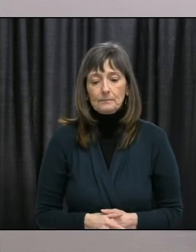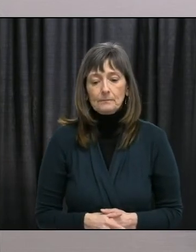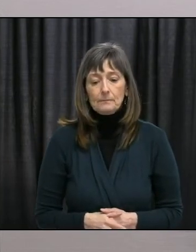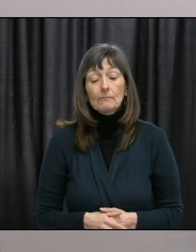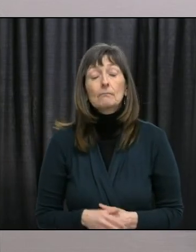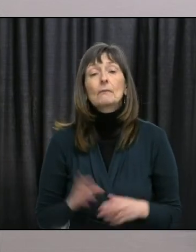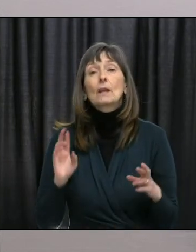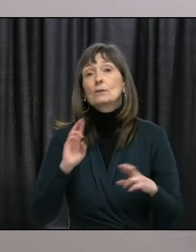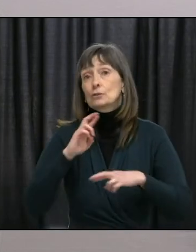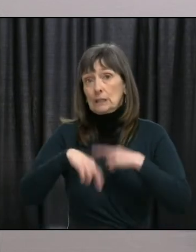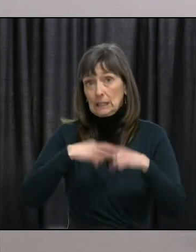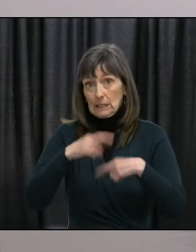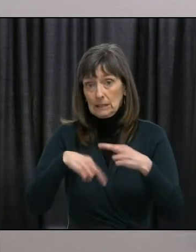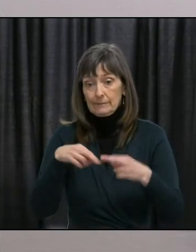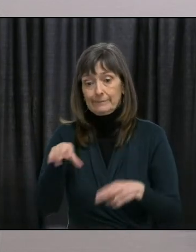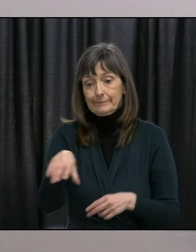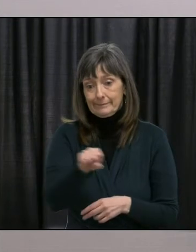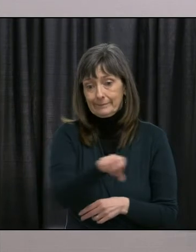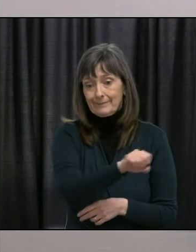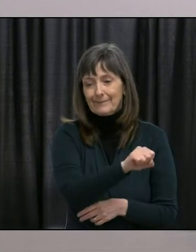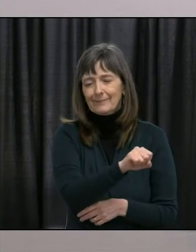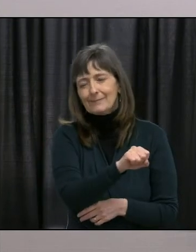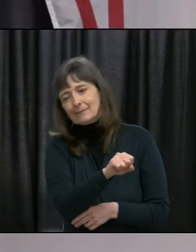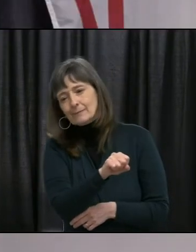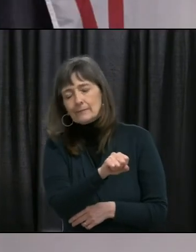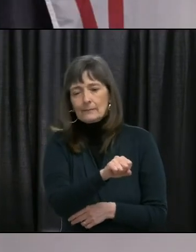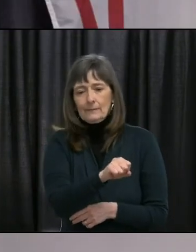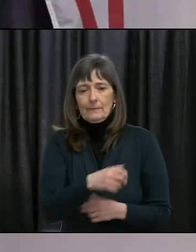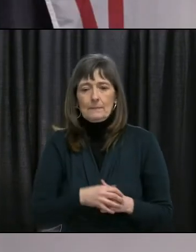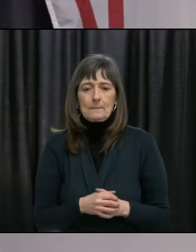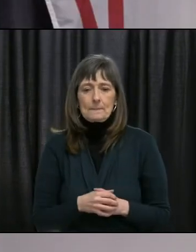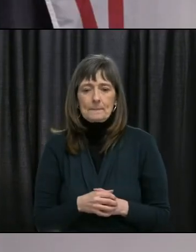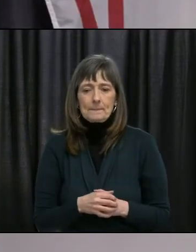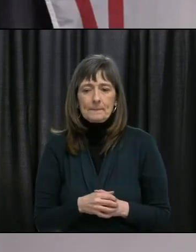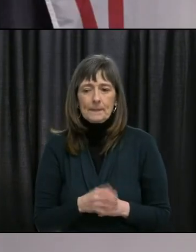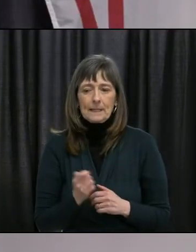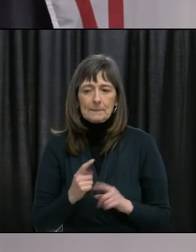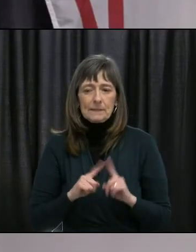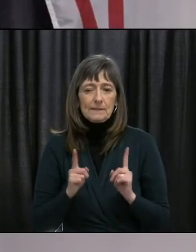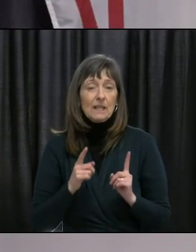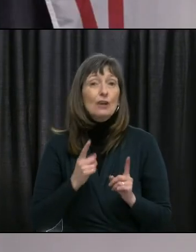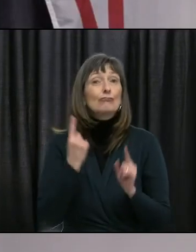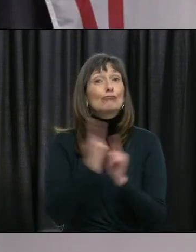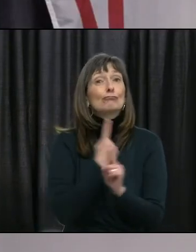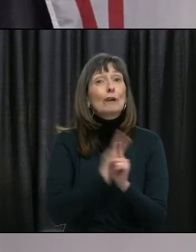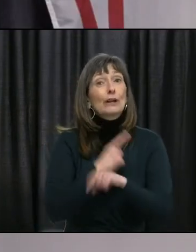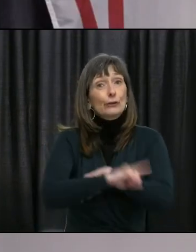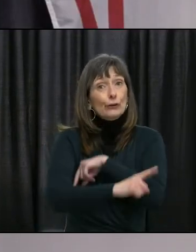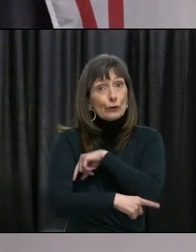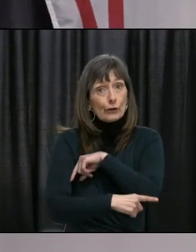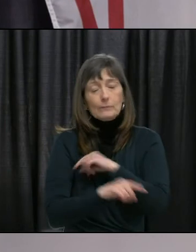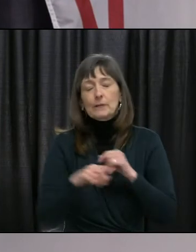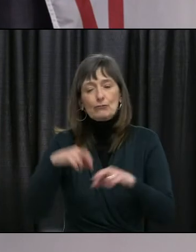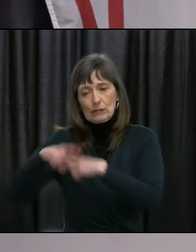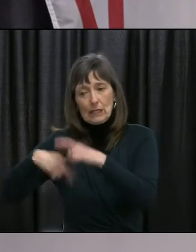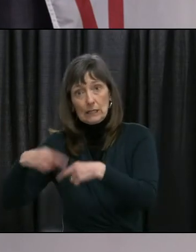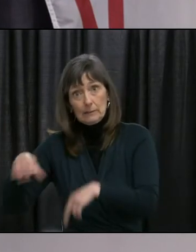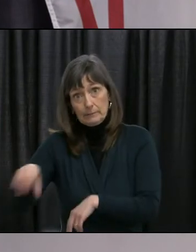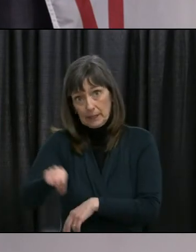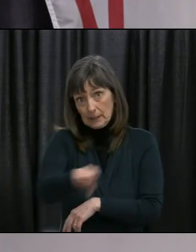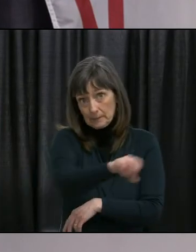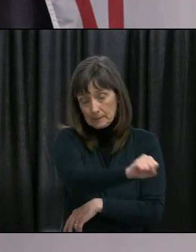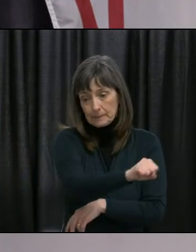to recycling, it's a little bit different. If we're talking about the routine curbside recycling,